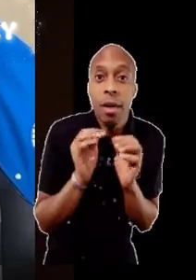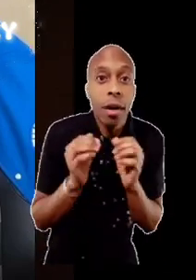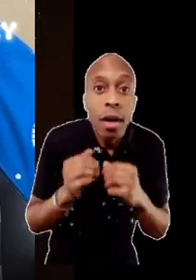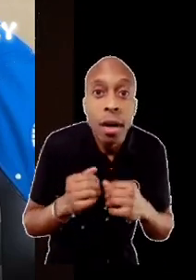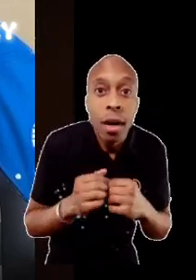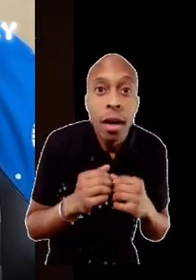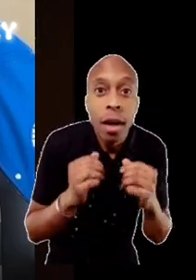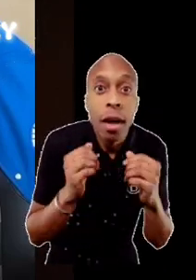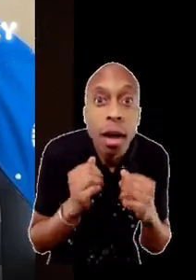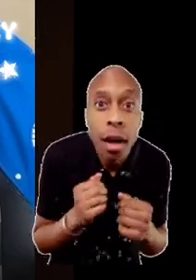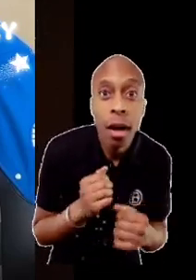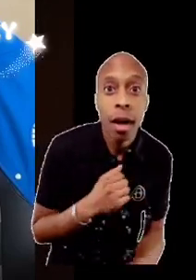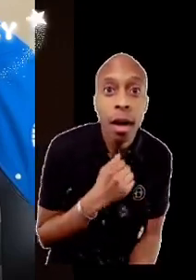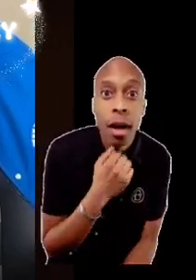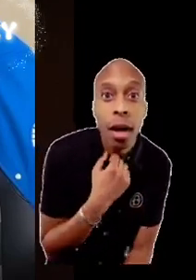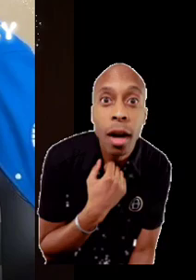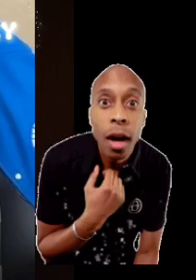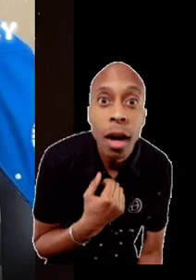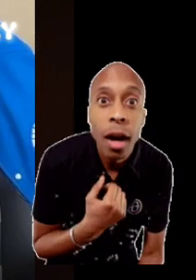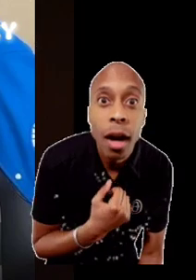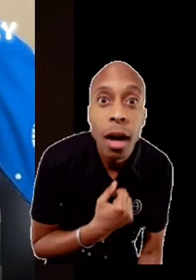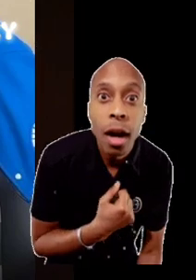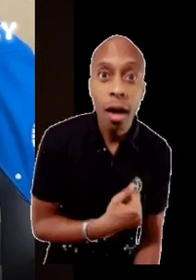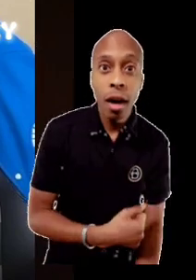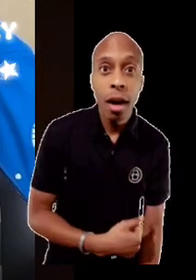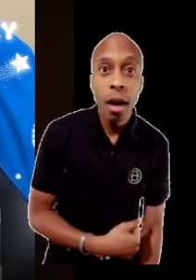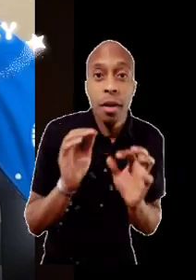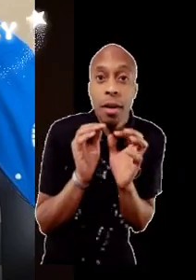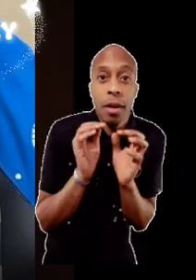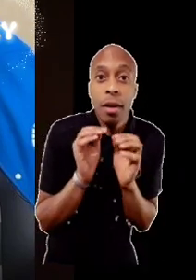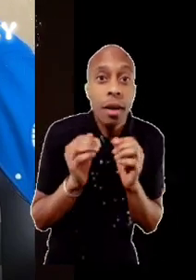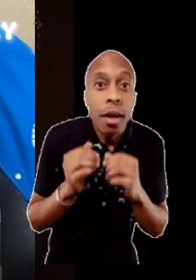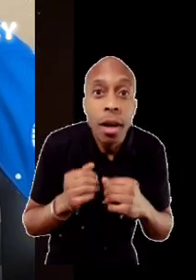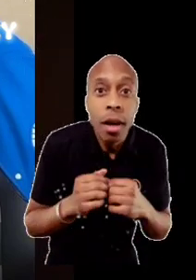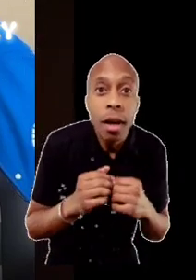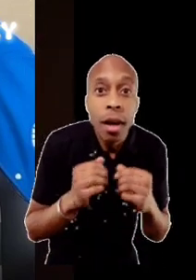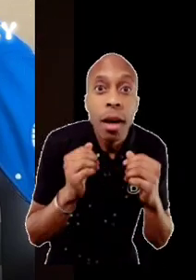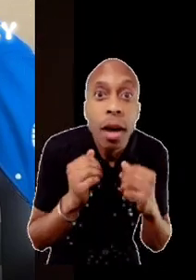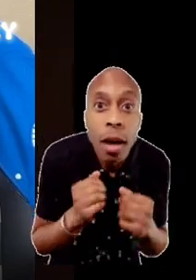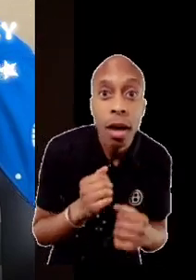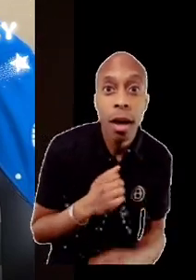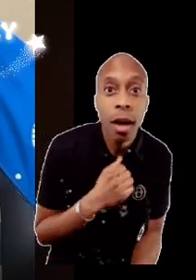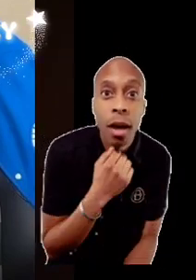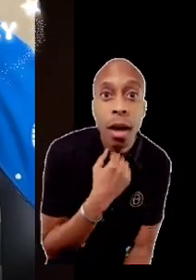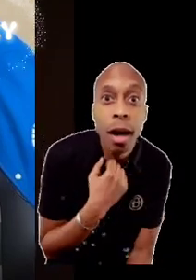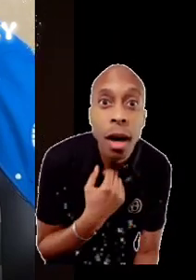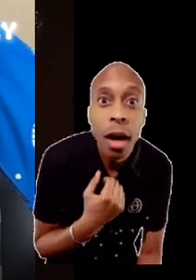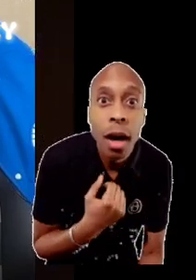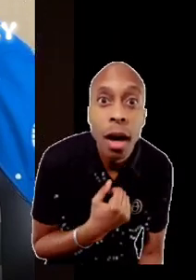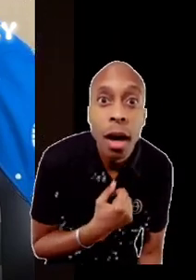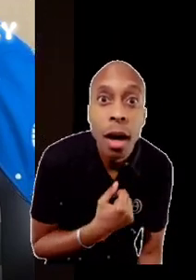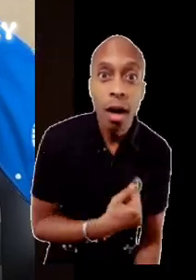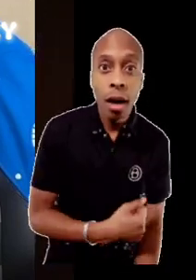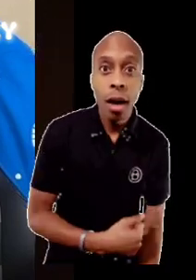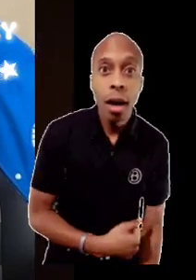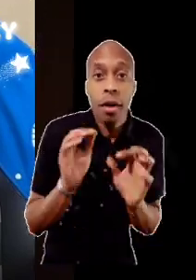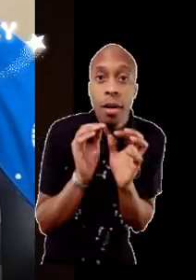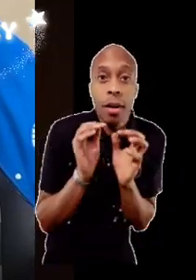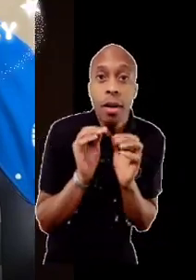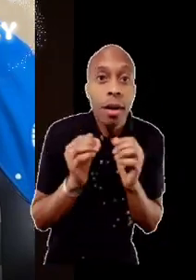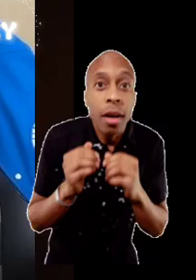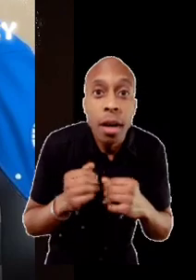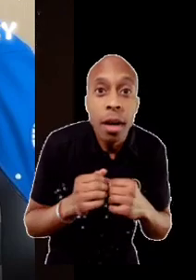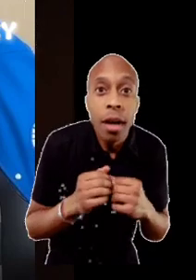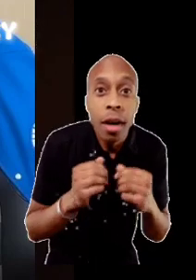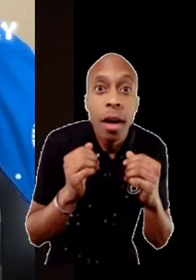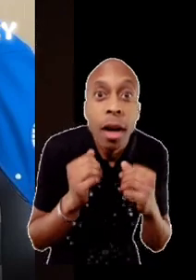I do, you shouldn't run in on me. You shouldn't leave it right there. I want to name on the one for call. I want to feel like somebody when you know ain't shit. Changing the